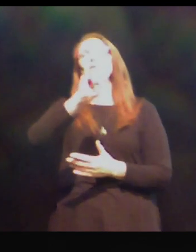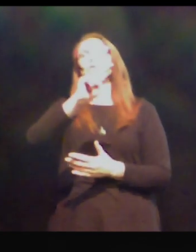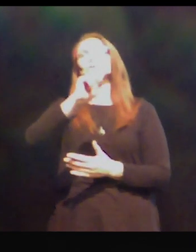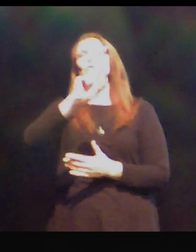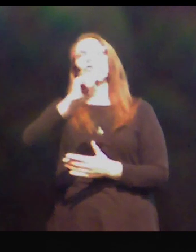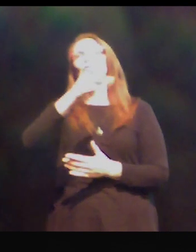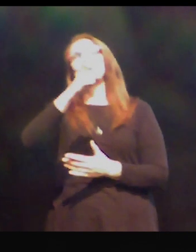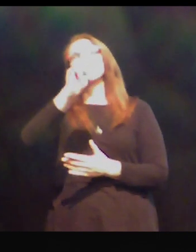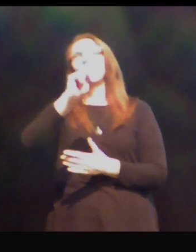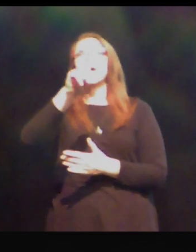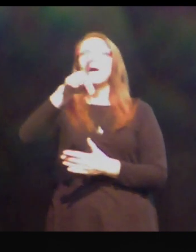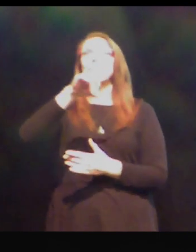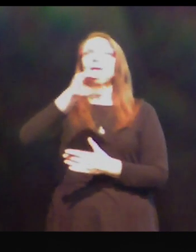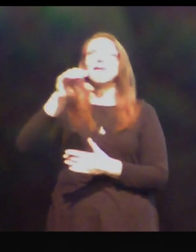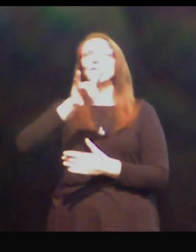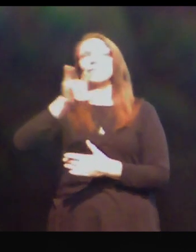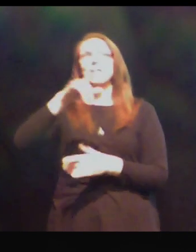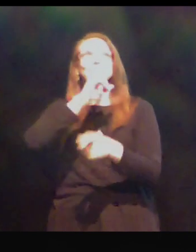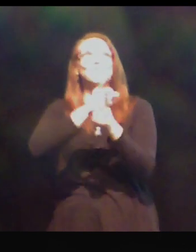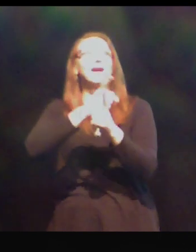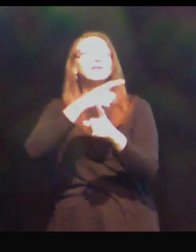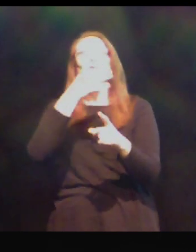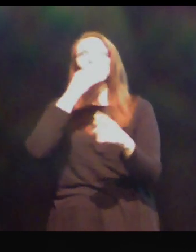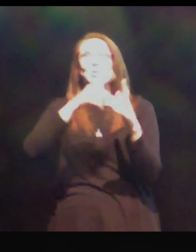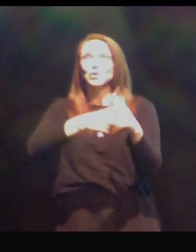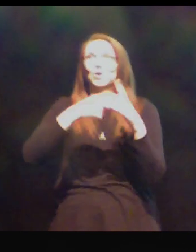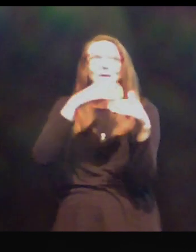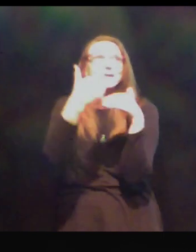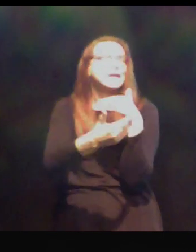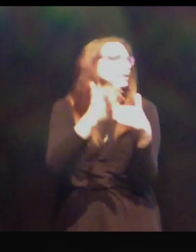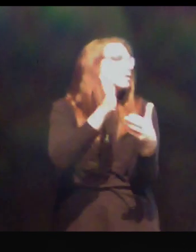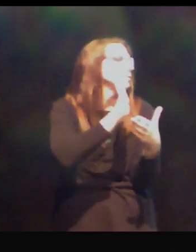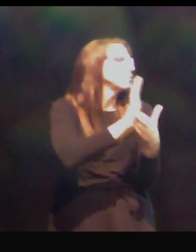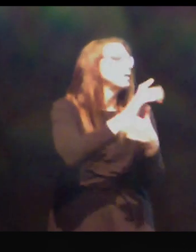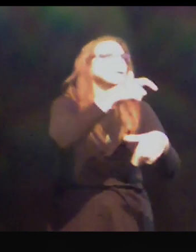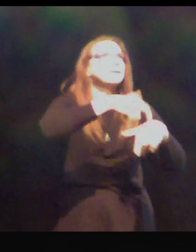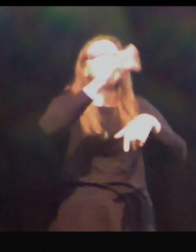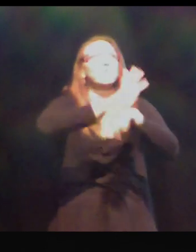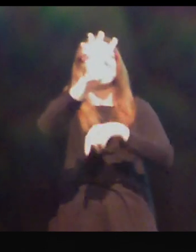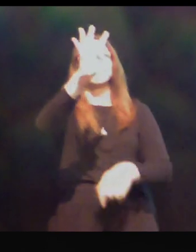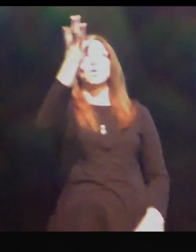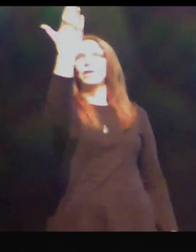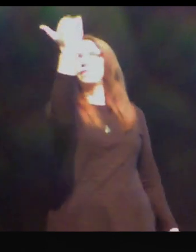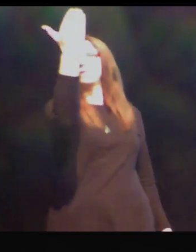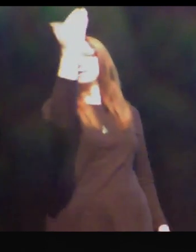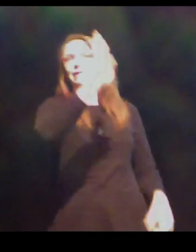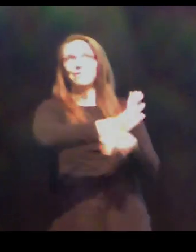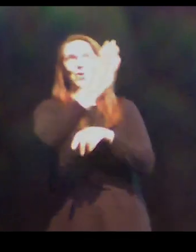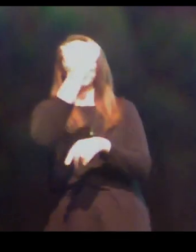stuff. See you all soon. We're going to get this next one started precisely at 4:15. Thank you very much.